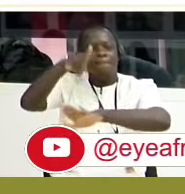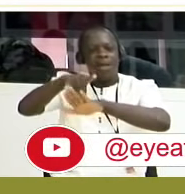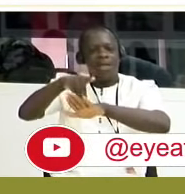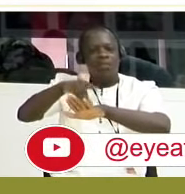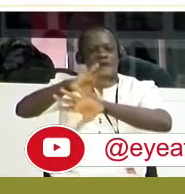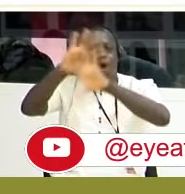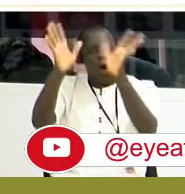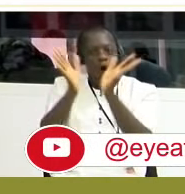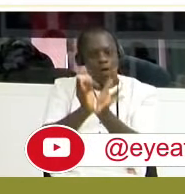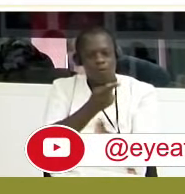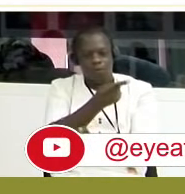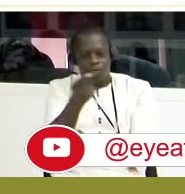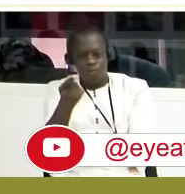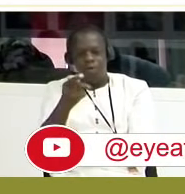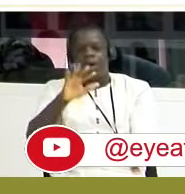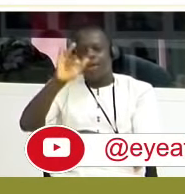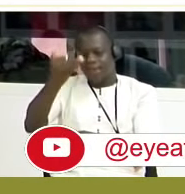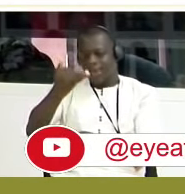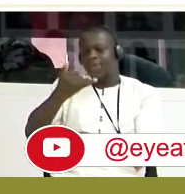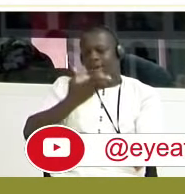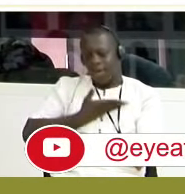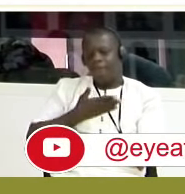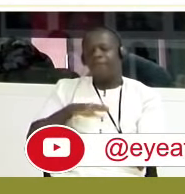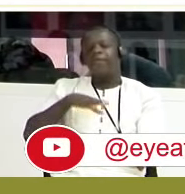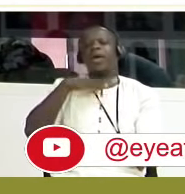contrary to the other cells.